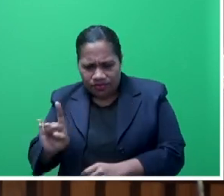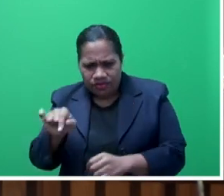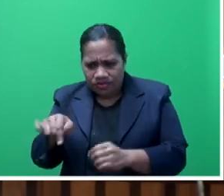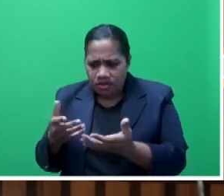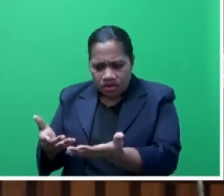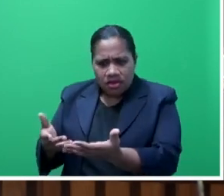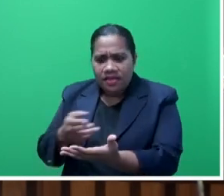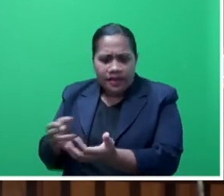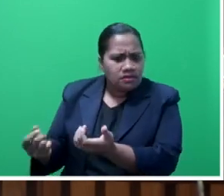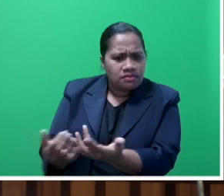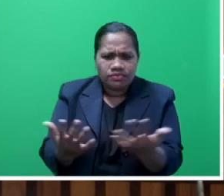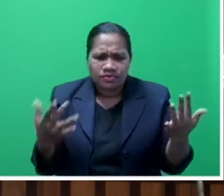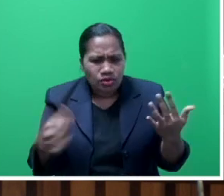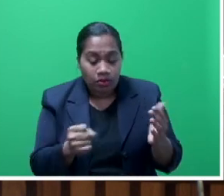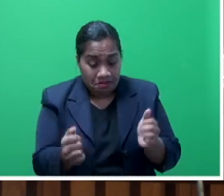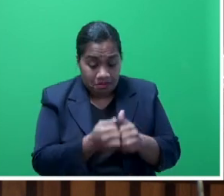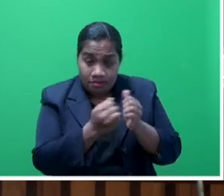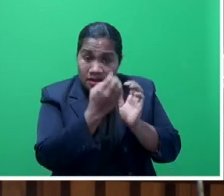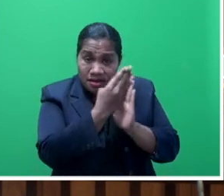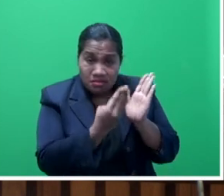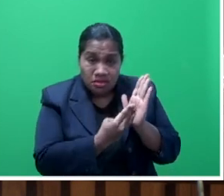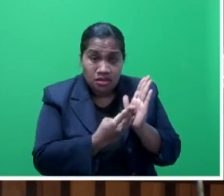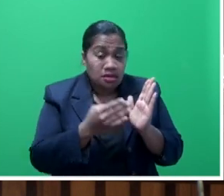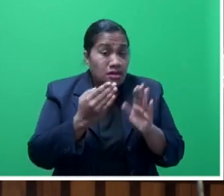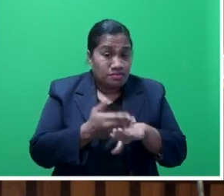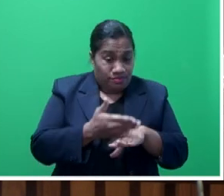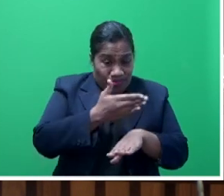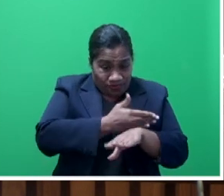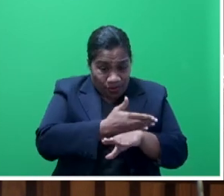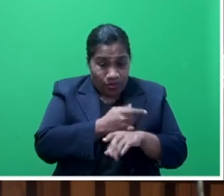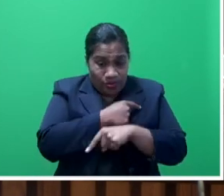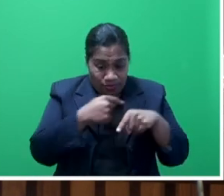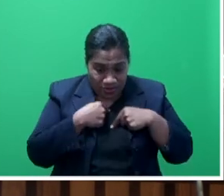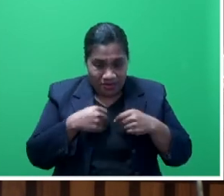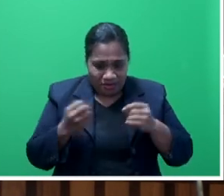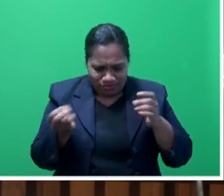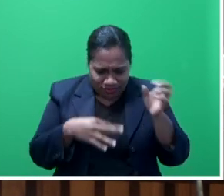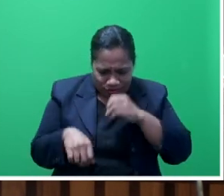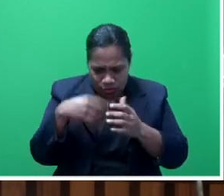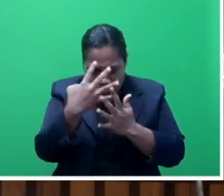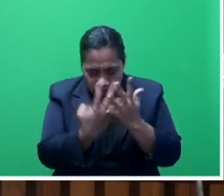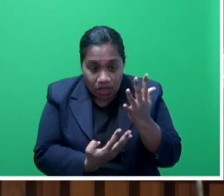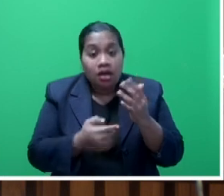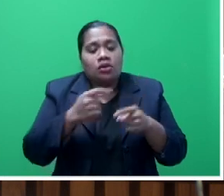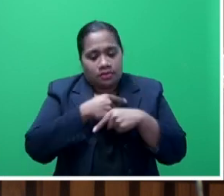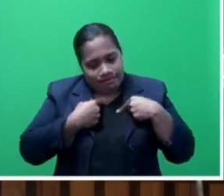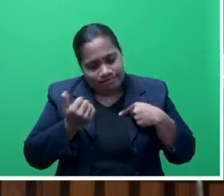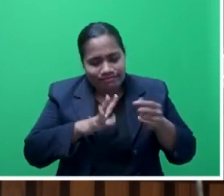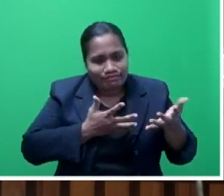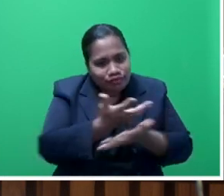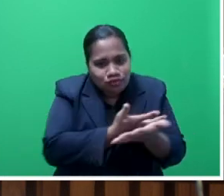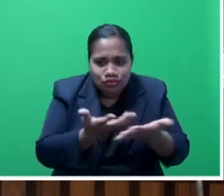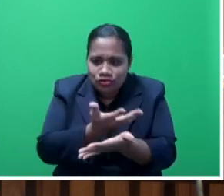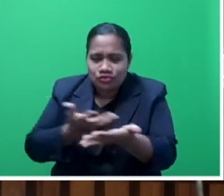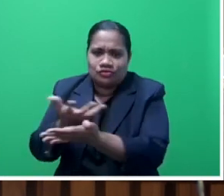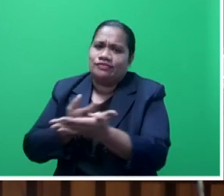sir, even before the bill is formulated, we have consultations before that. A lot of this bill, Mr. Speaker, sir, whether it's to do